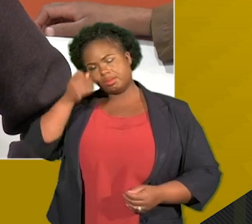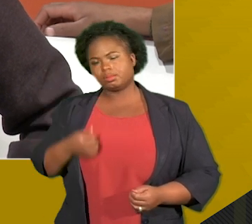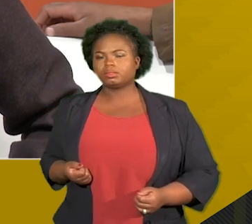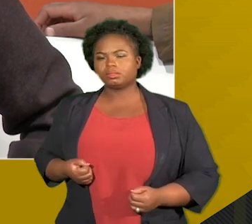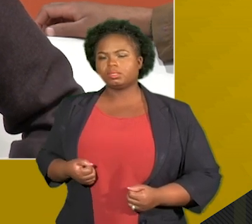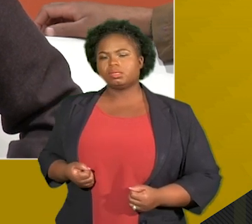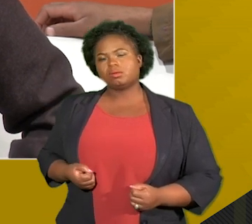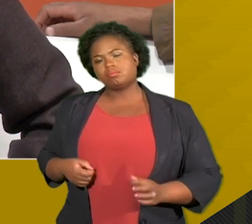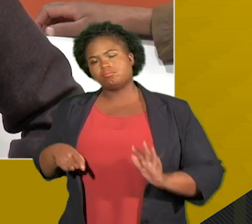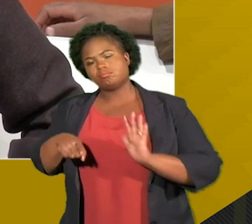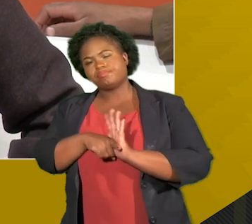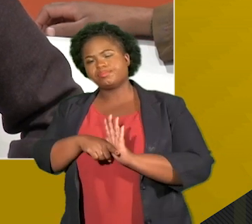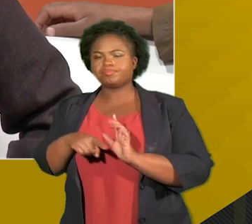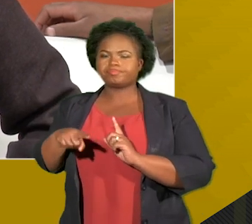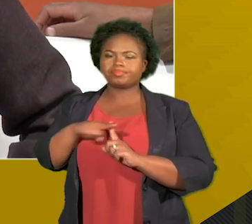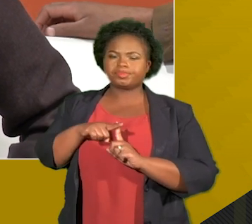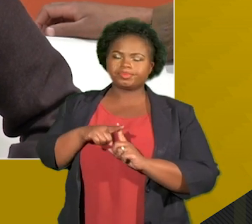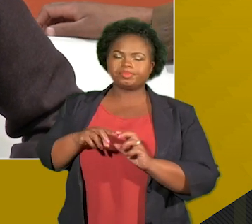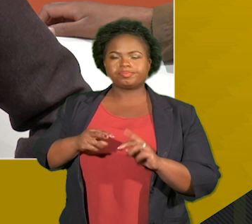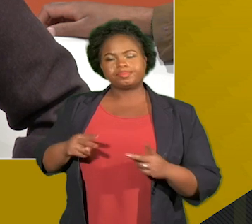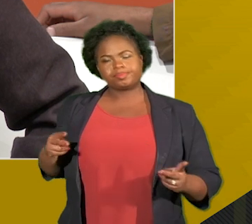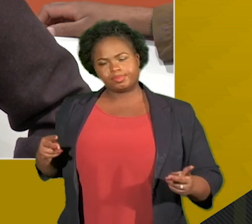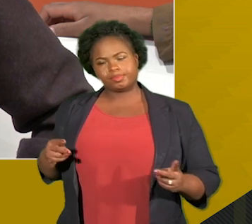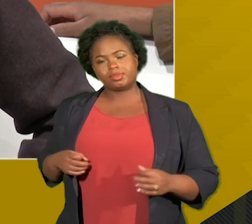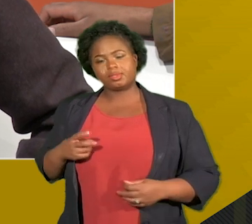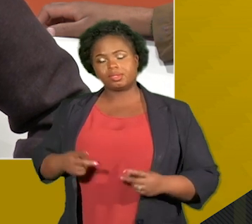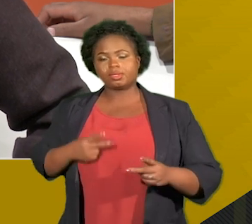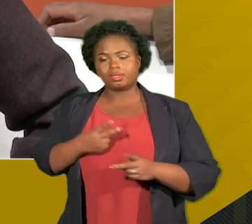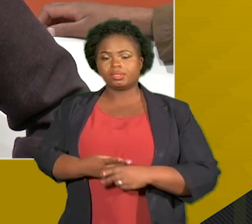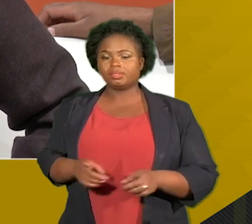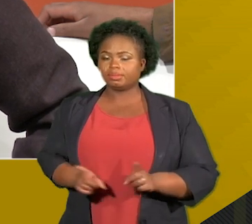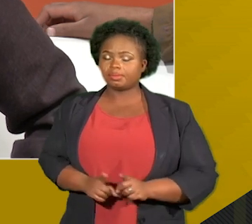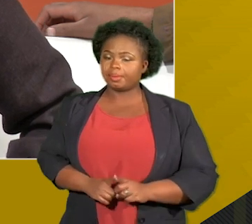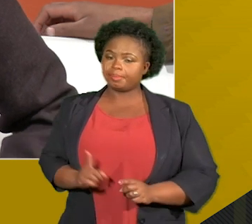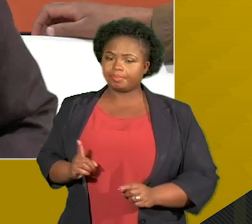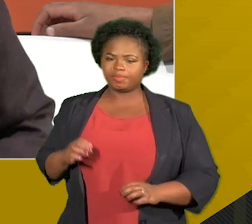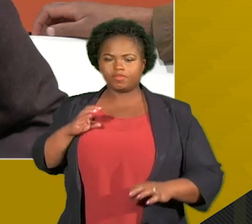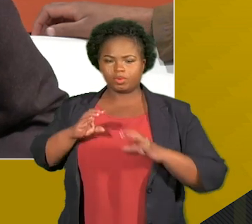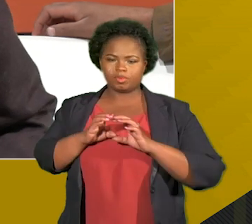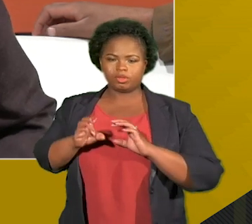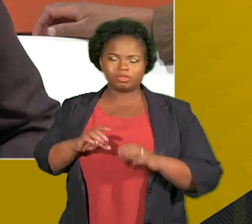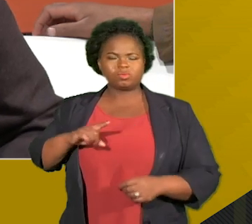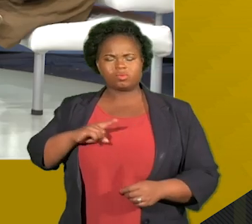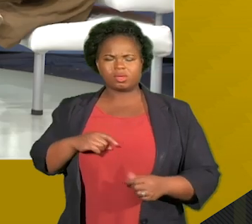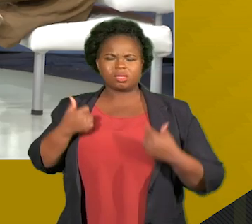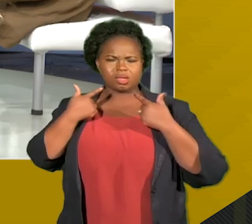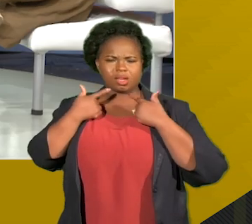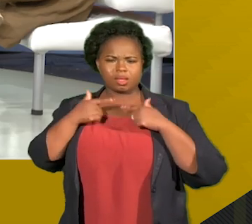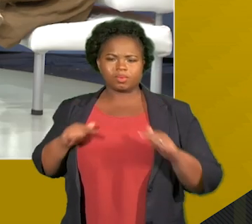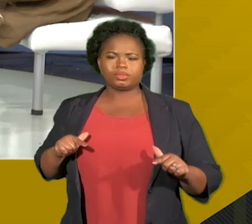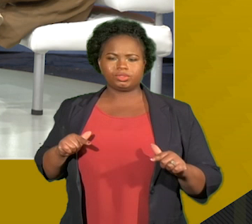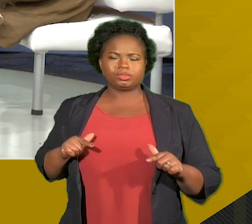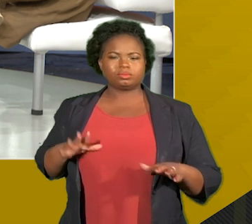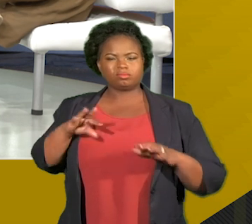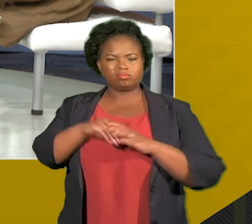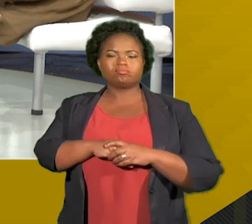cons to the world that we were heading into. Yes. I mean, it kind of goes back to this idea of communication. Mm. Language is a very big part of our studio, and it's a